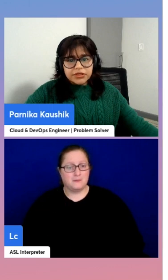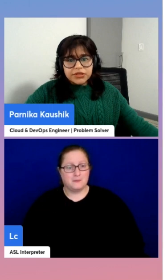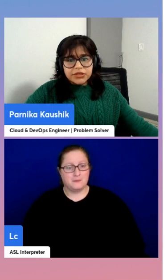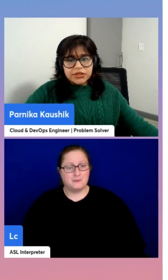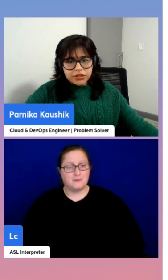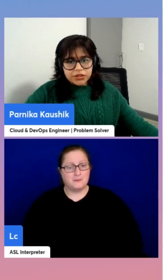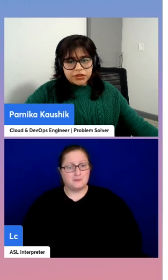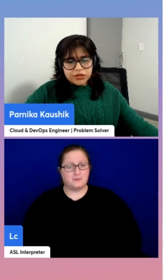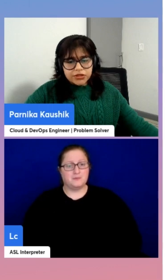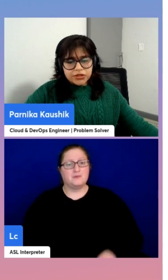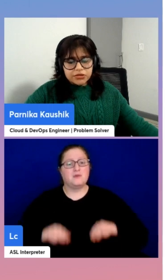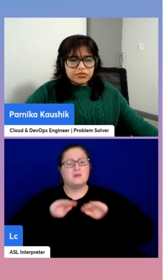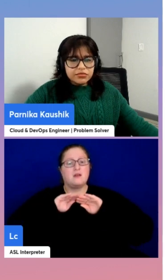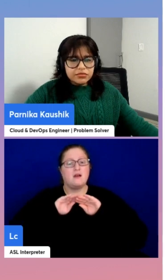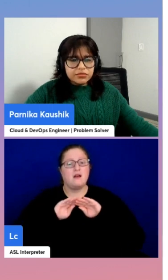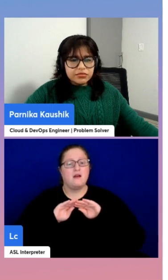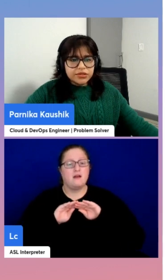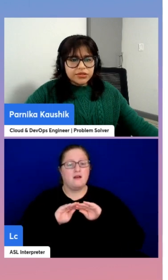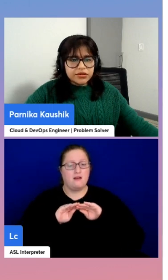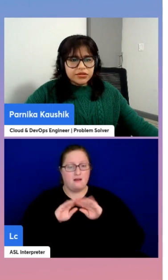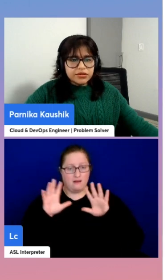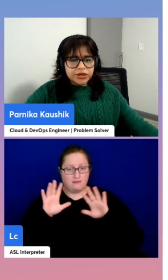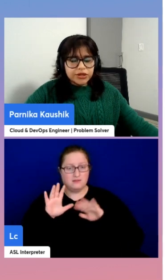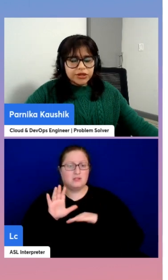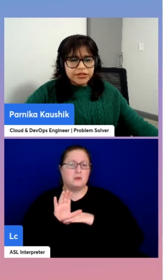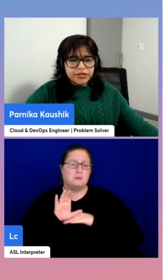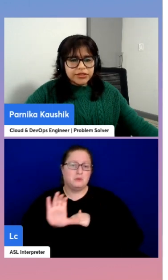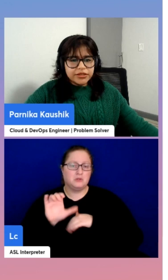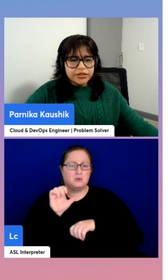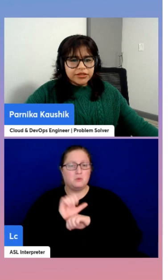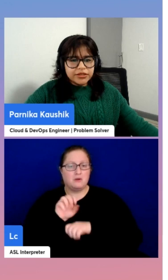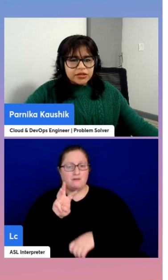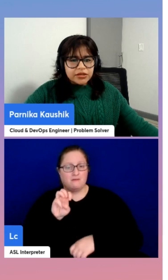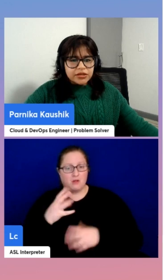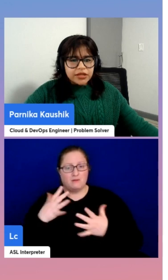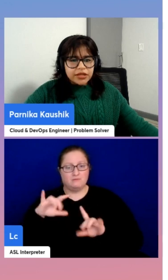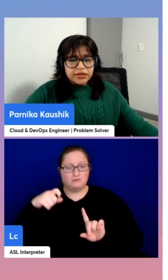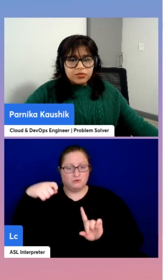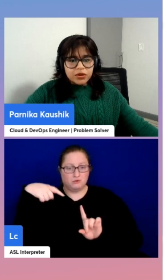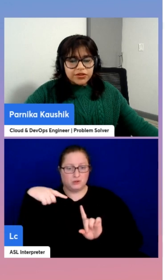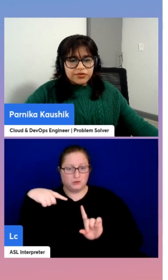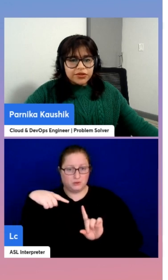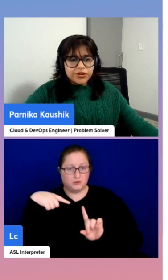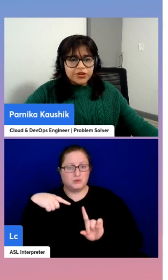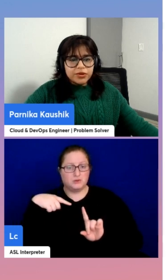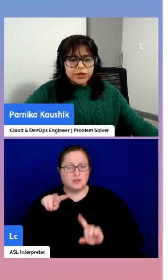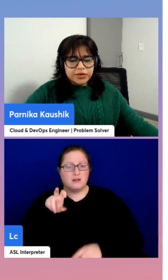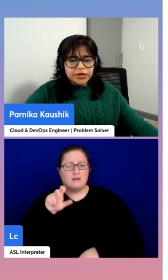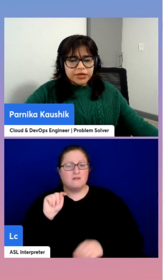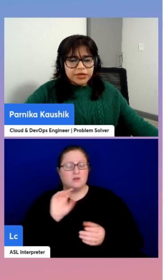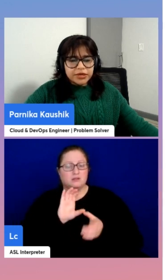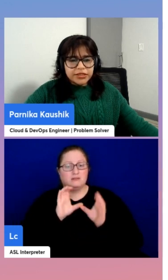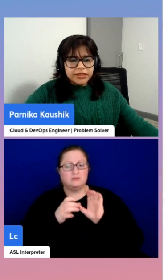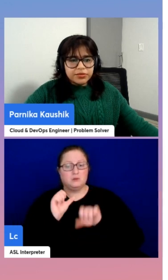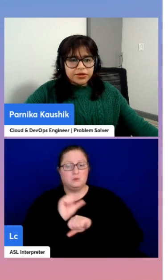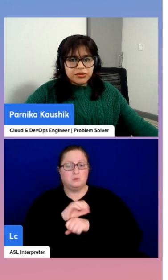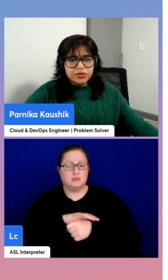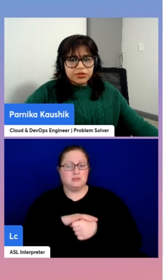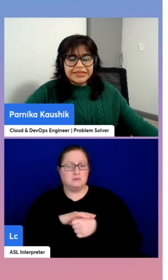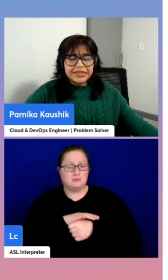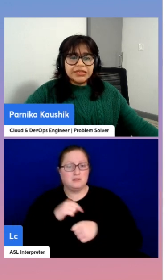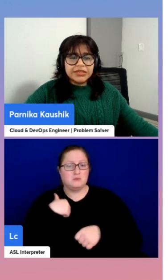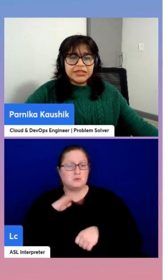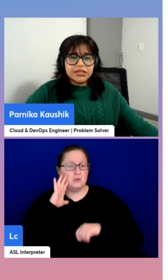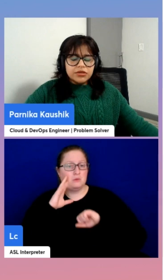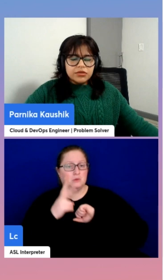Obviously, the on push workflows triggered. Like I said, the Vault configure workspace is where we're going to store